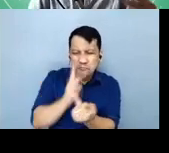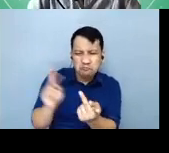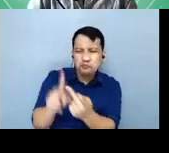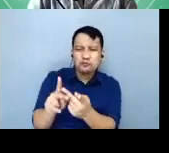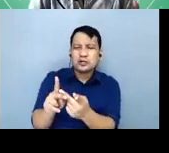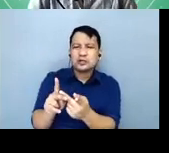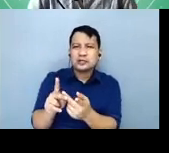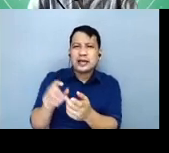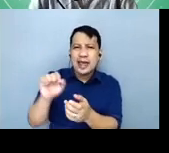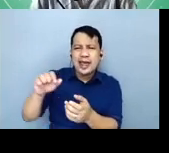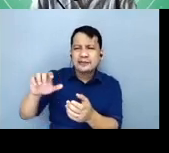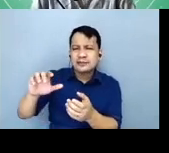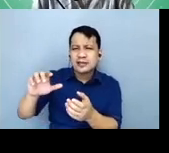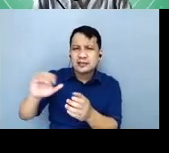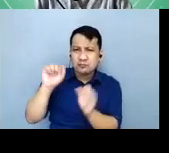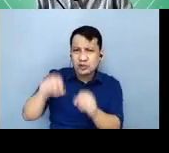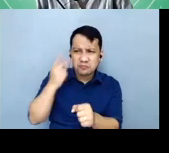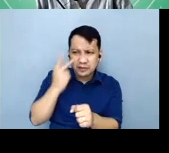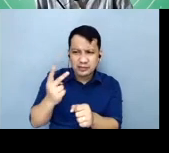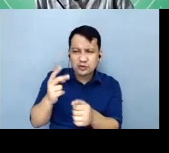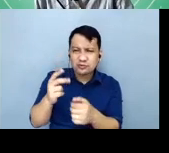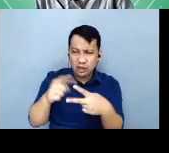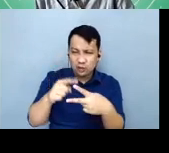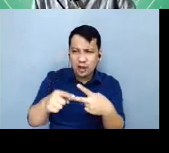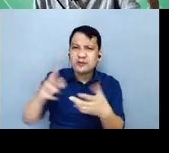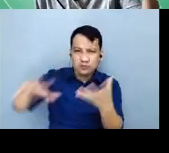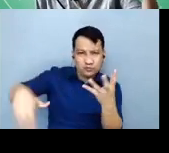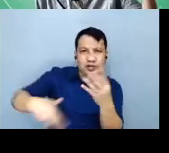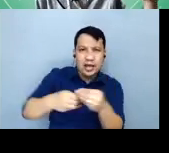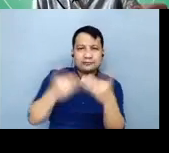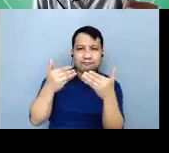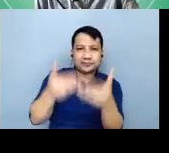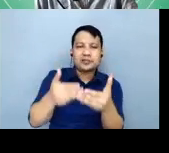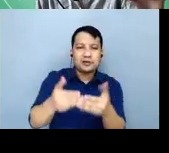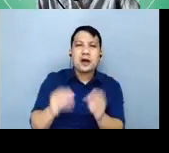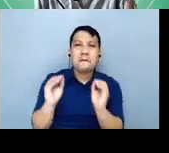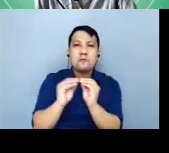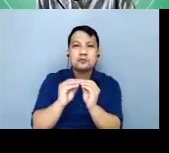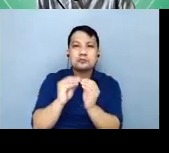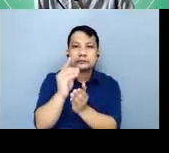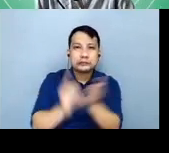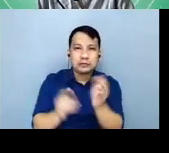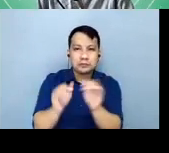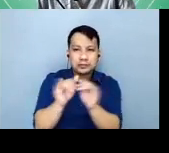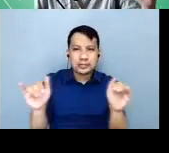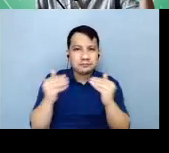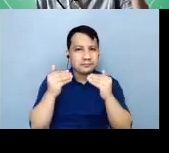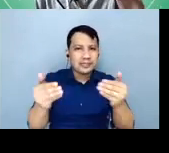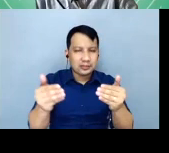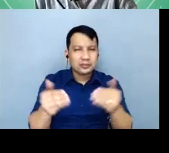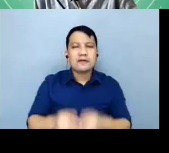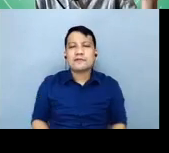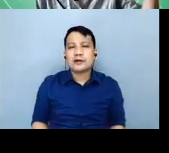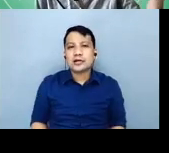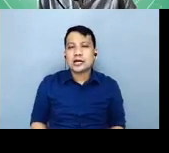add sustainability in the process. Okay. And so this means that we are going to design a product with sustainability in mind. And this